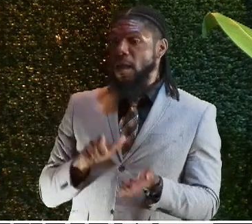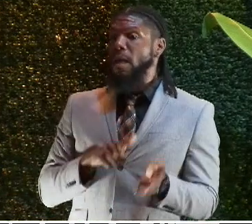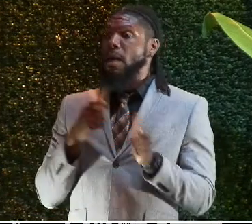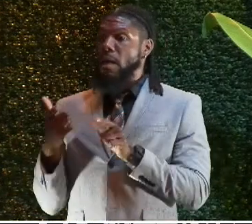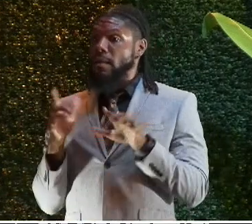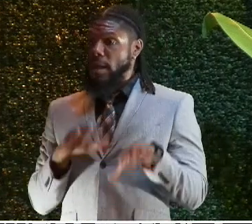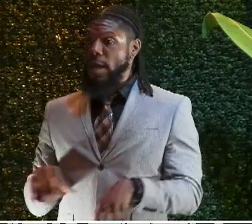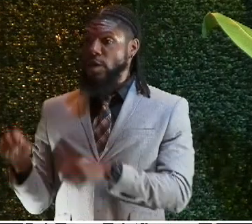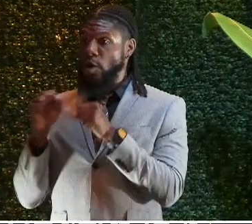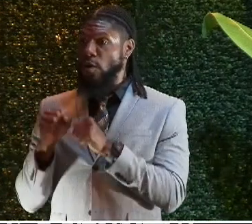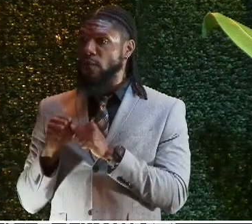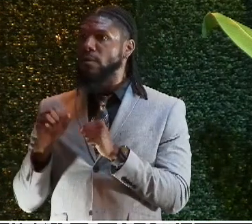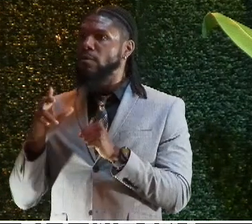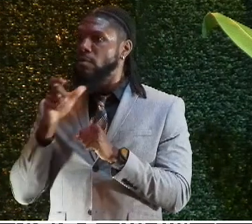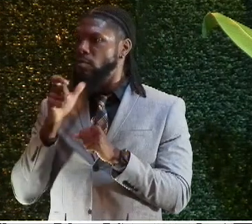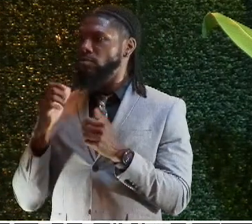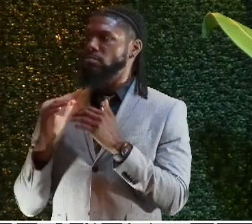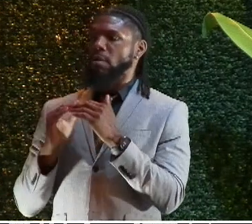do.